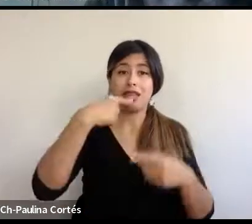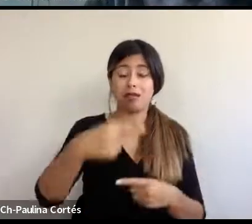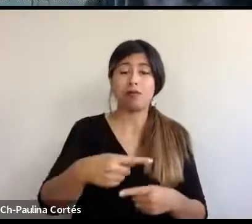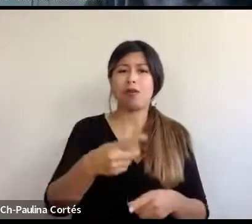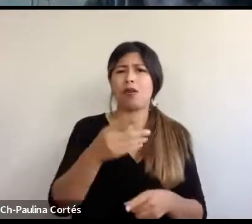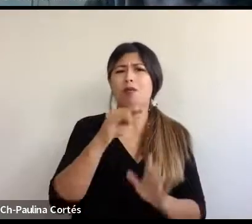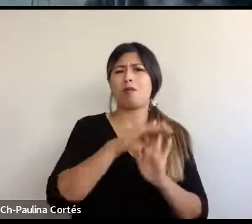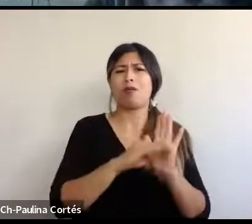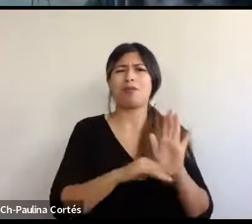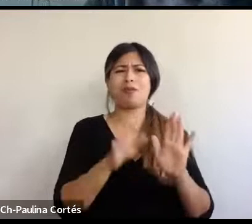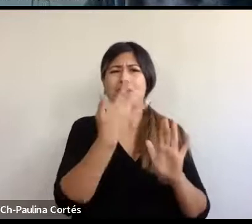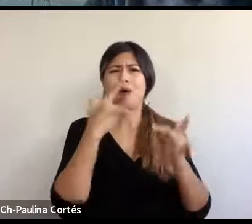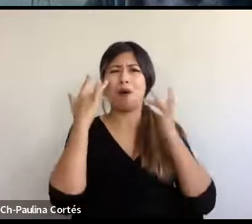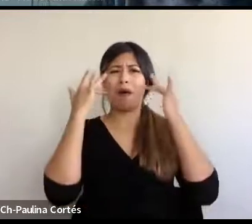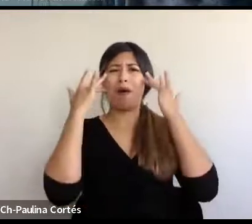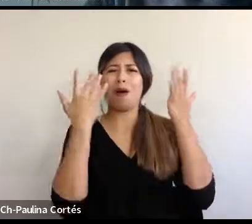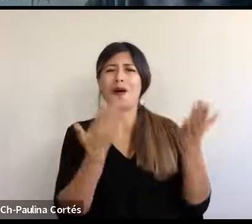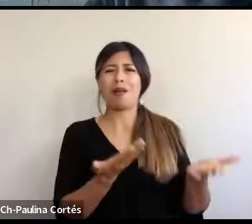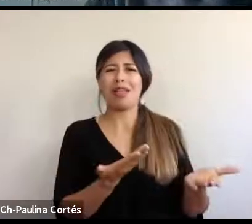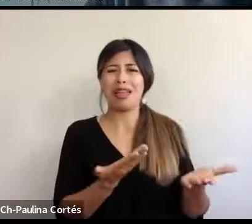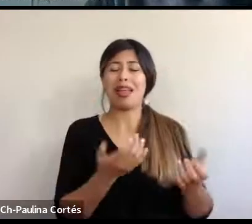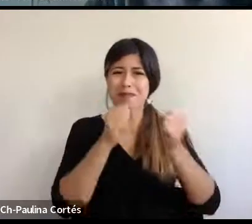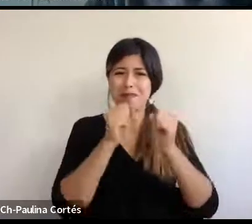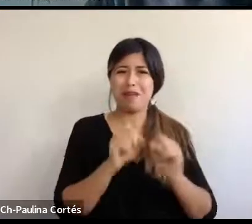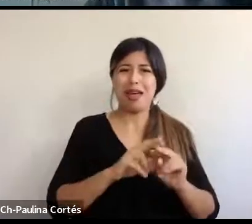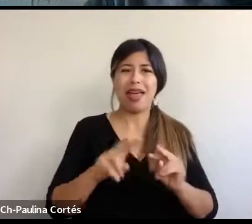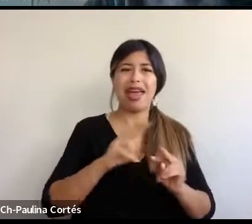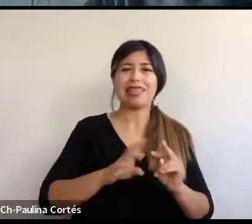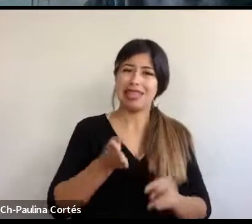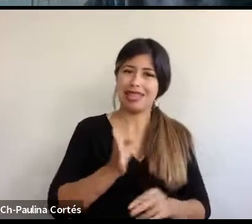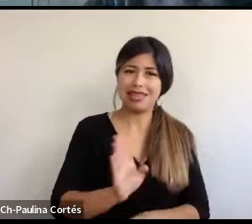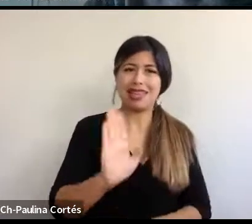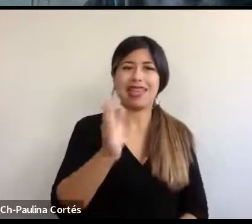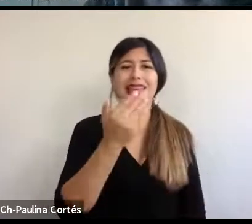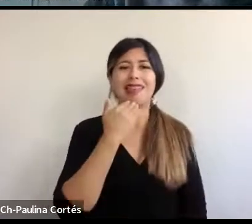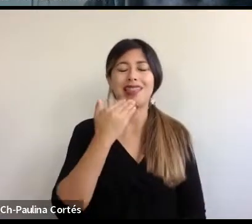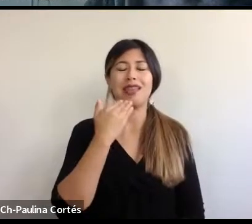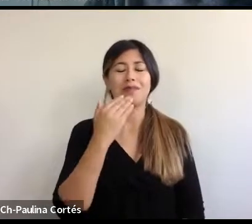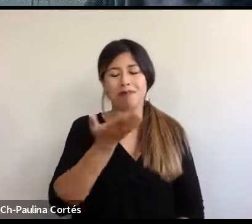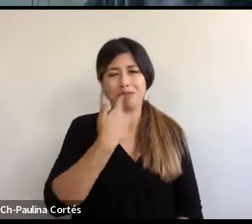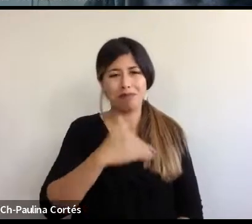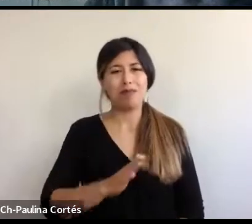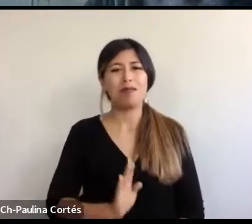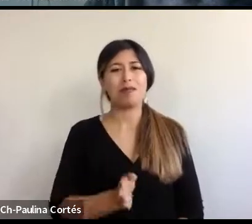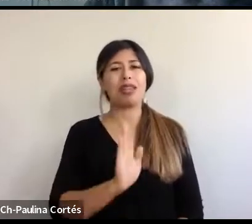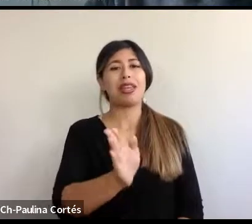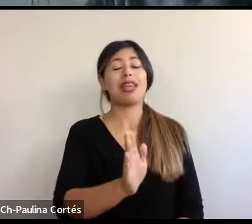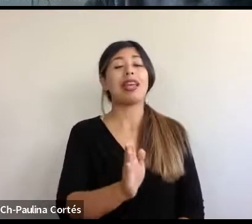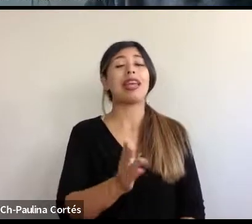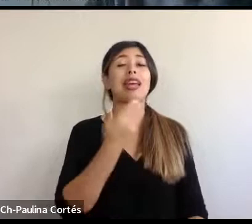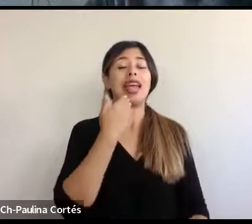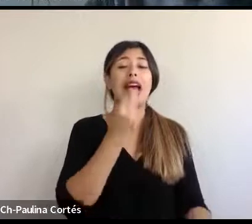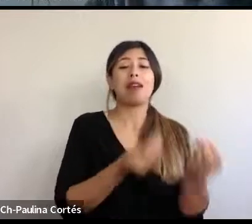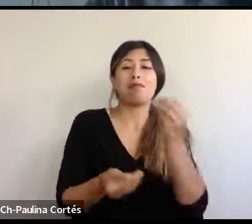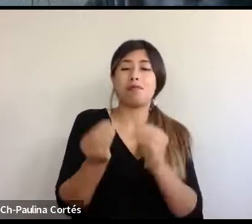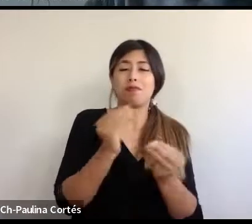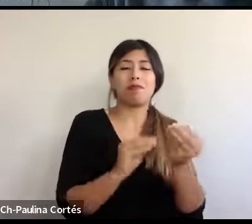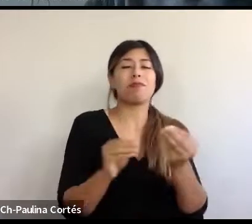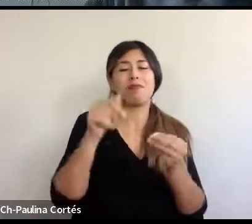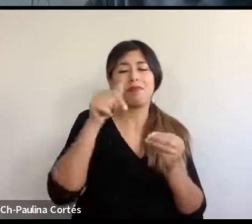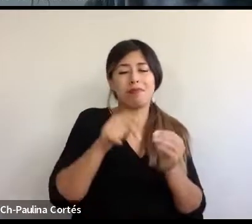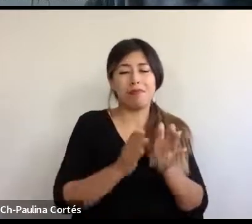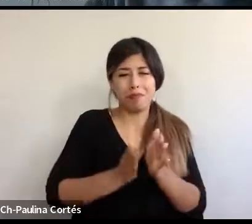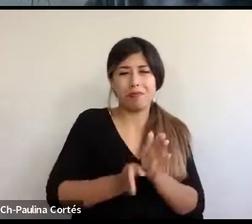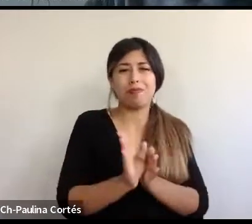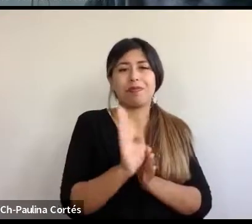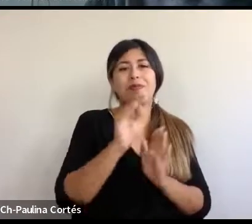be able to continue and somehow elaborate it in the next years. So back to you